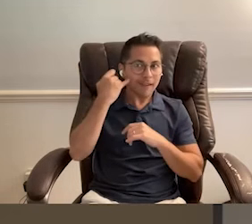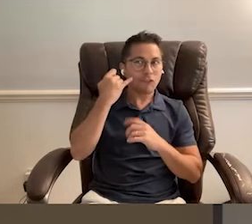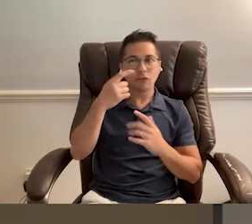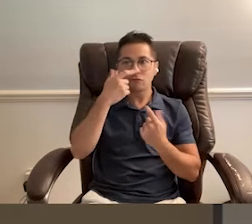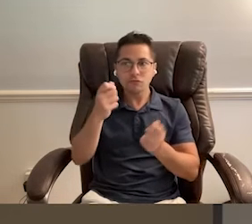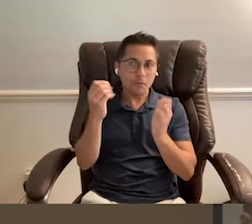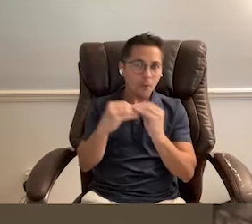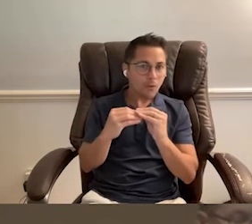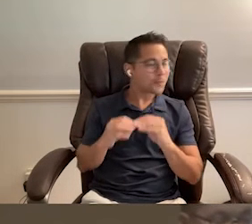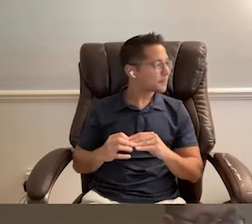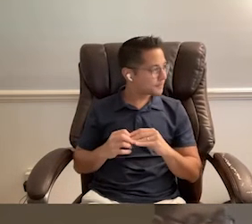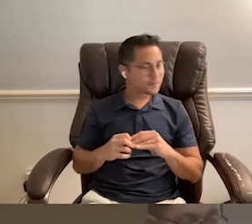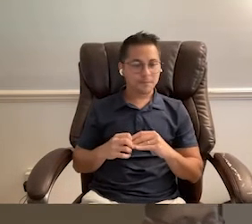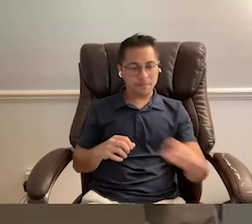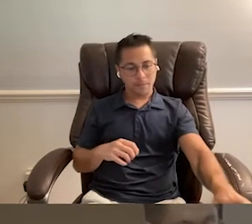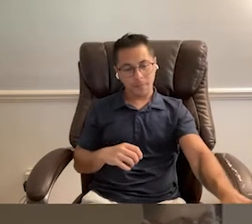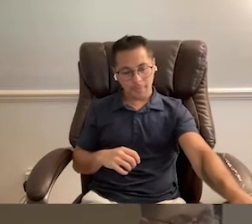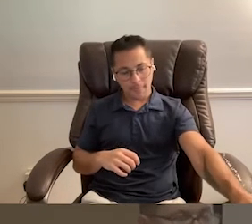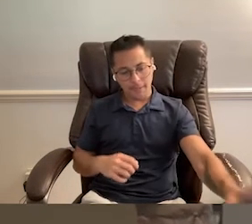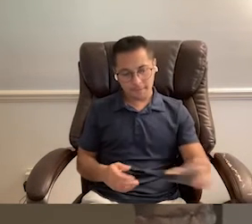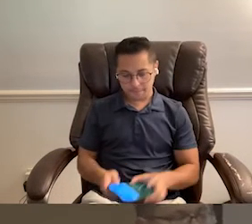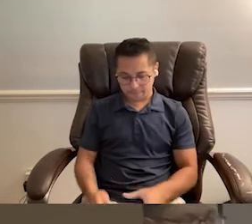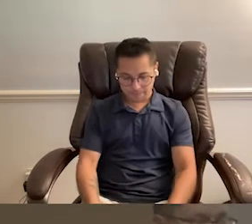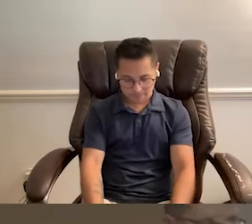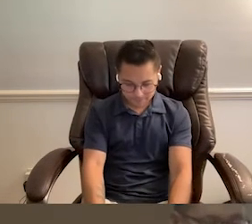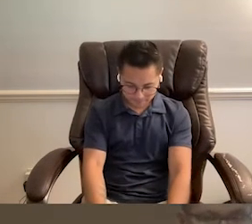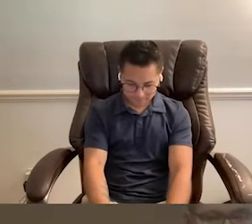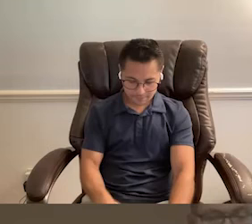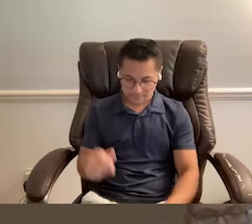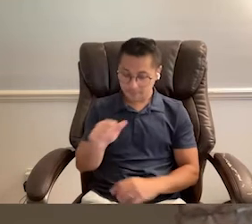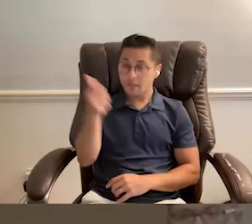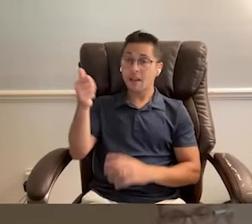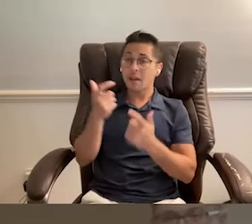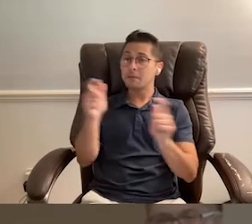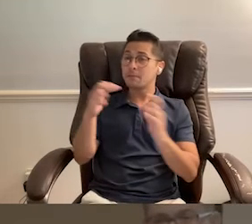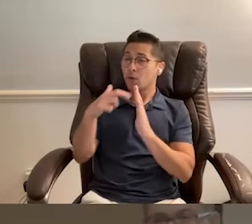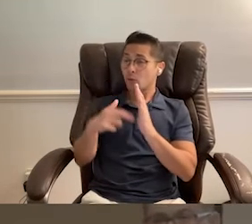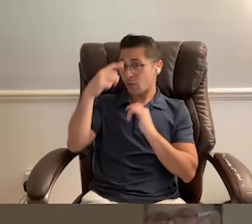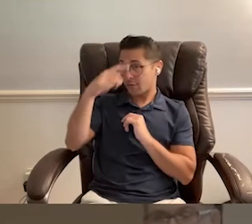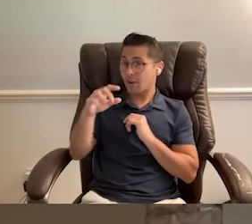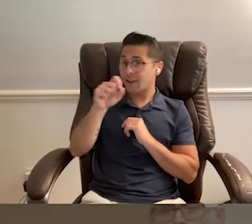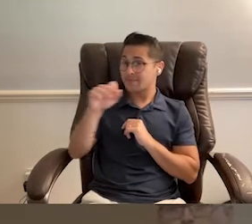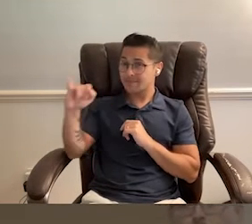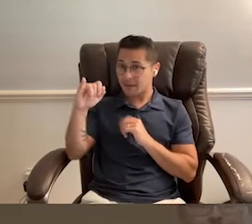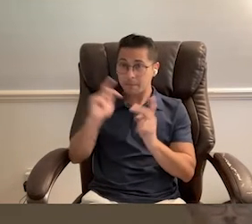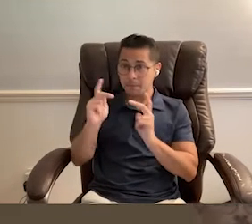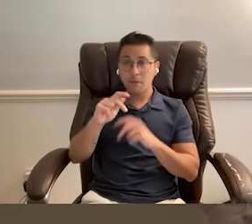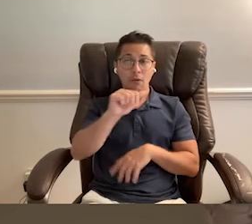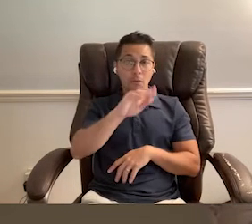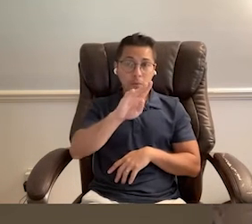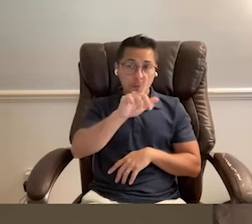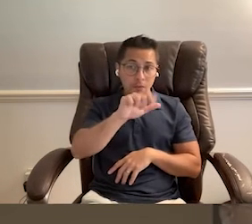more. So the other big rule for SSI participants and ABLE accounts is using your